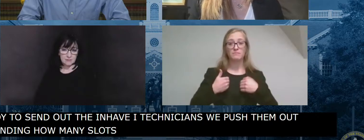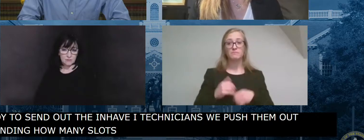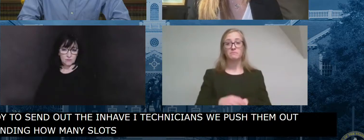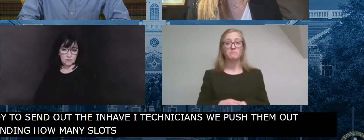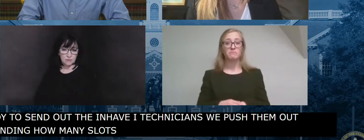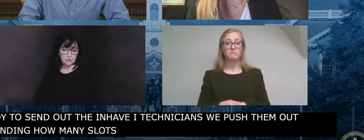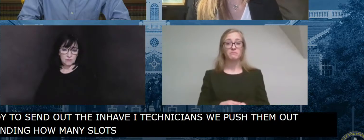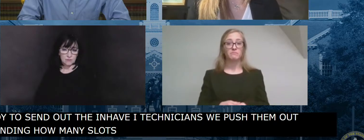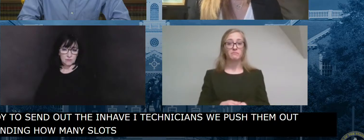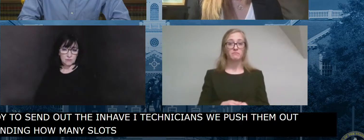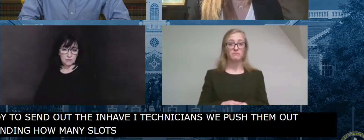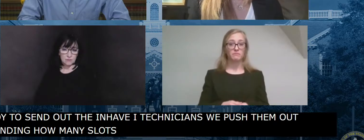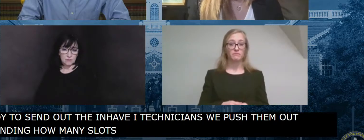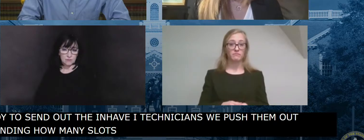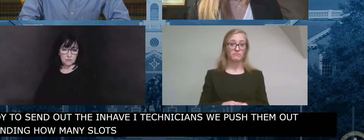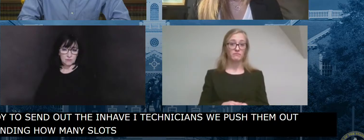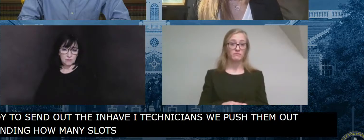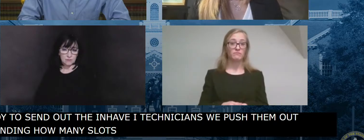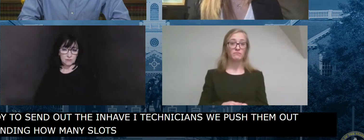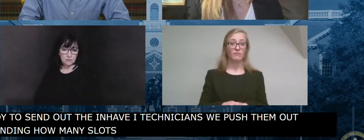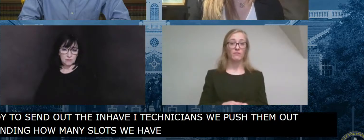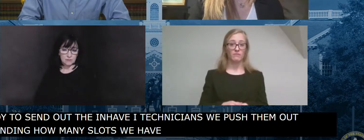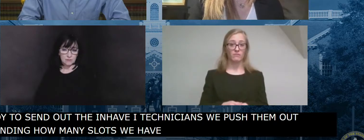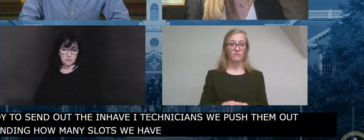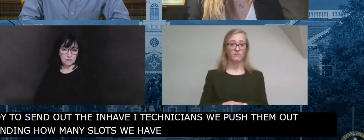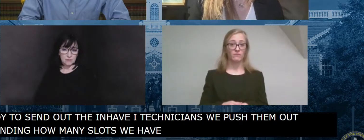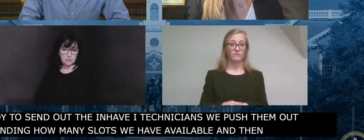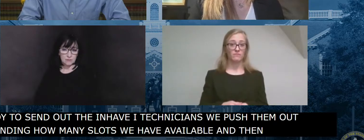and then there will be